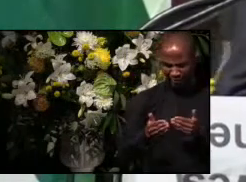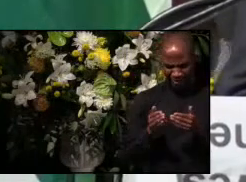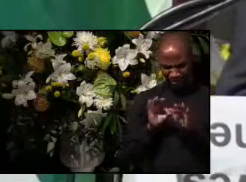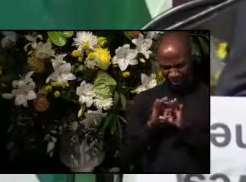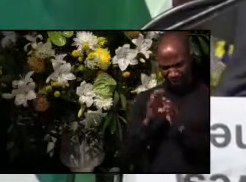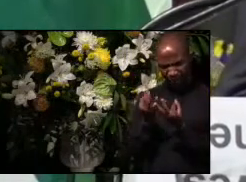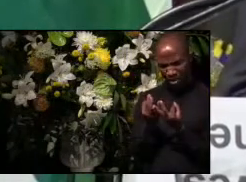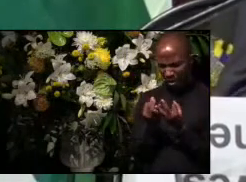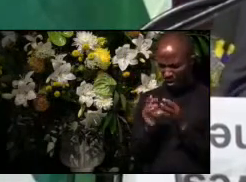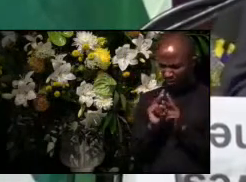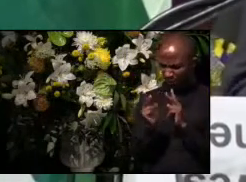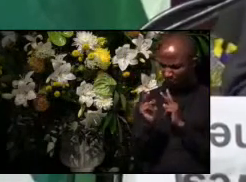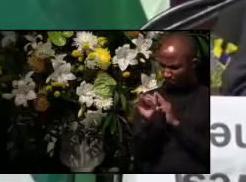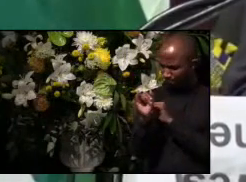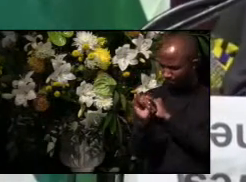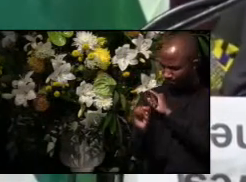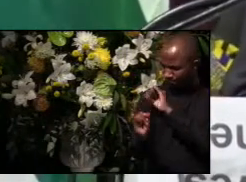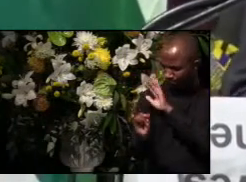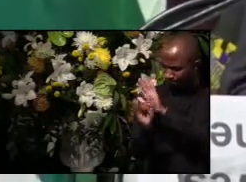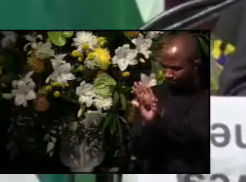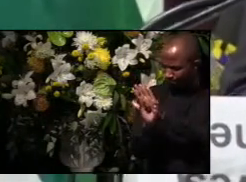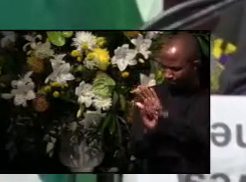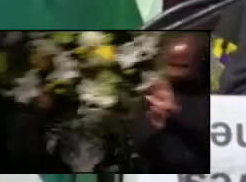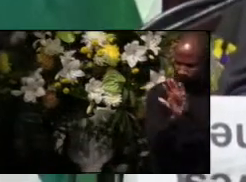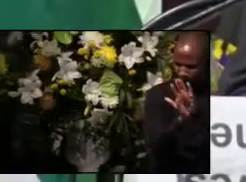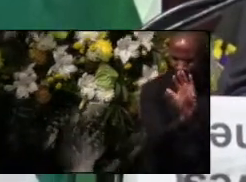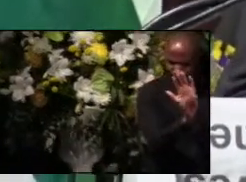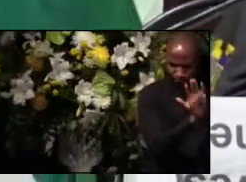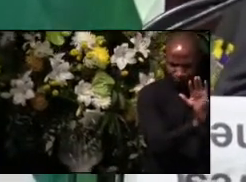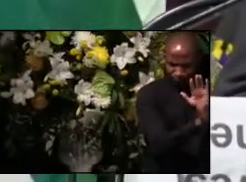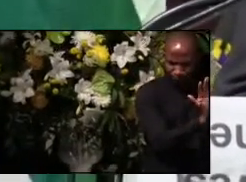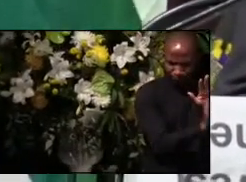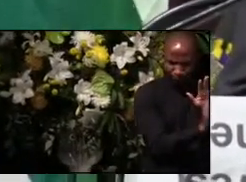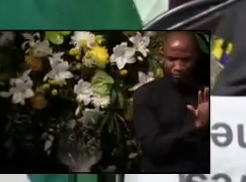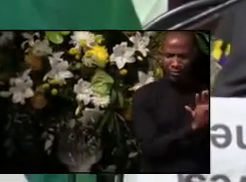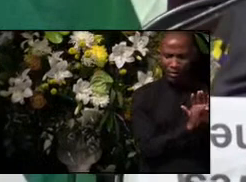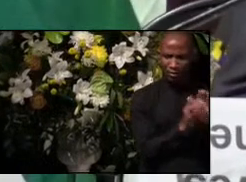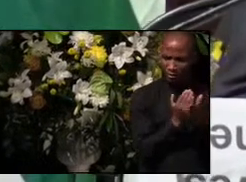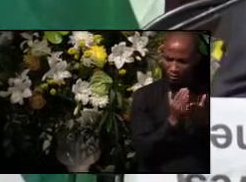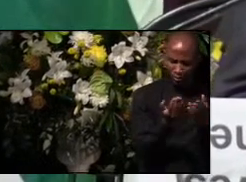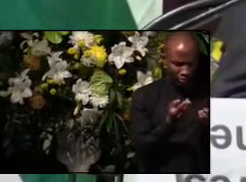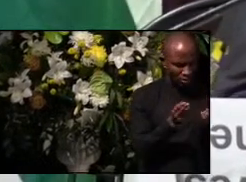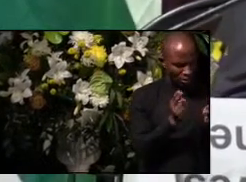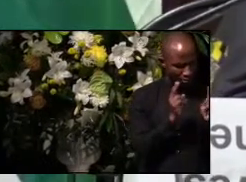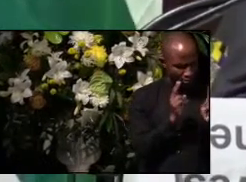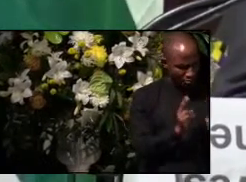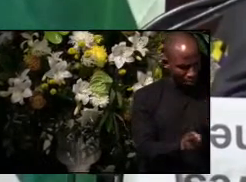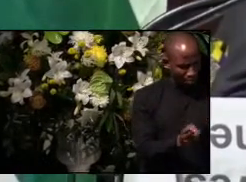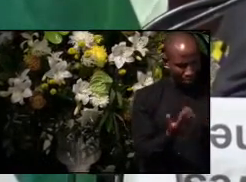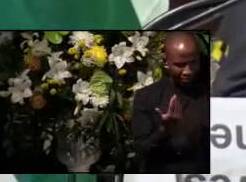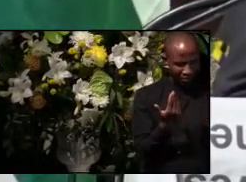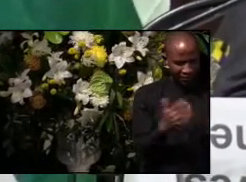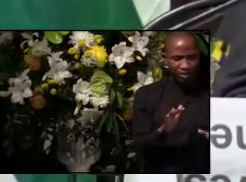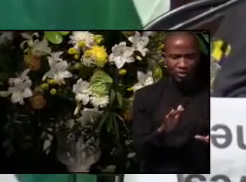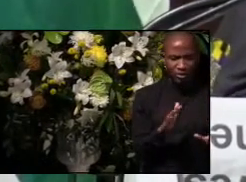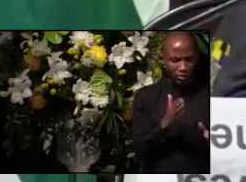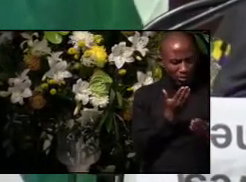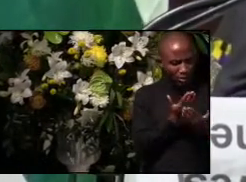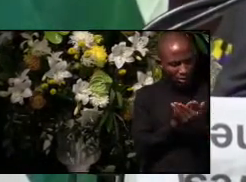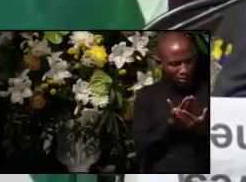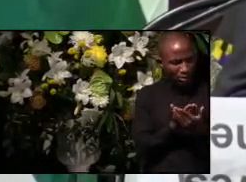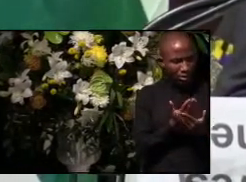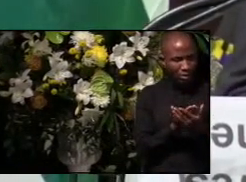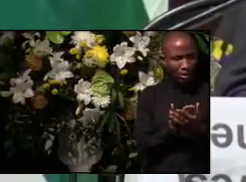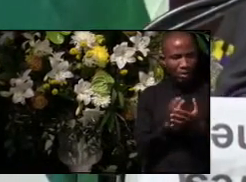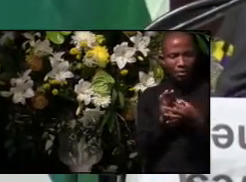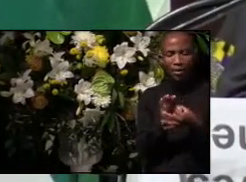of some of those struggle stalwarts we have Departed and so we have a relationship